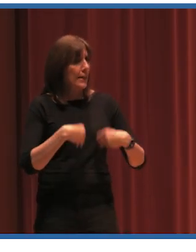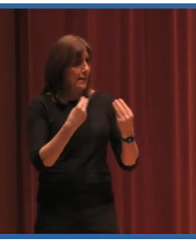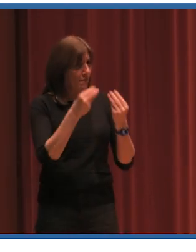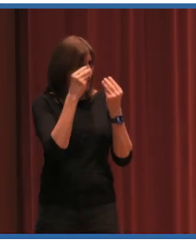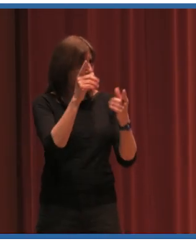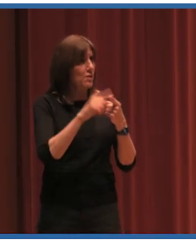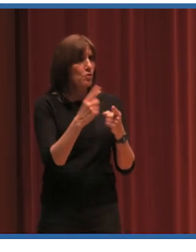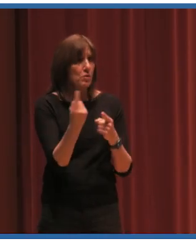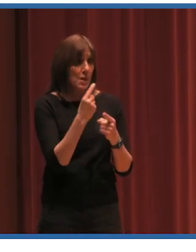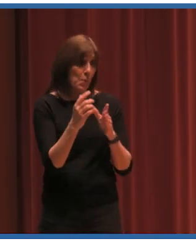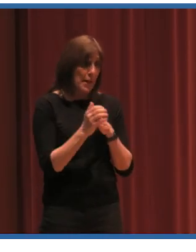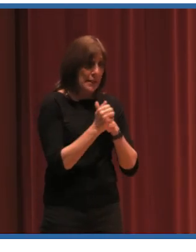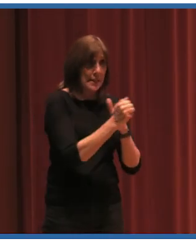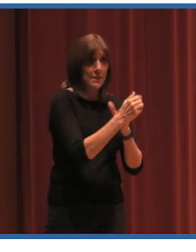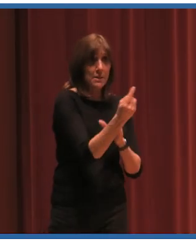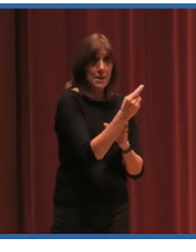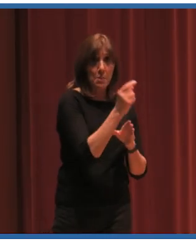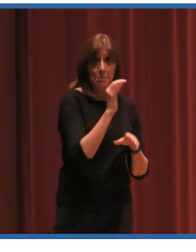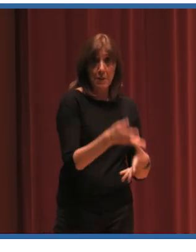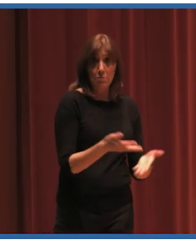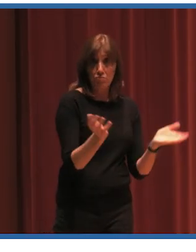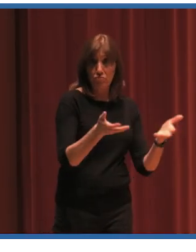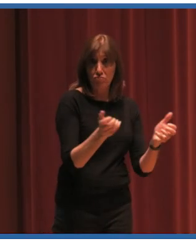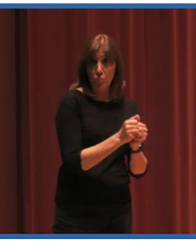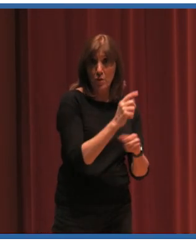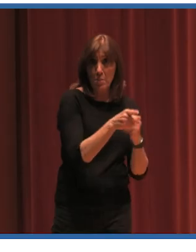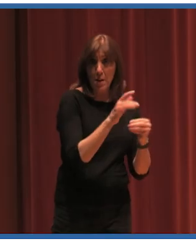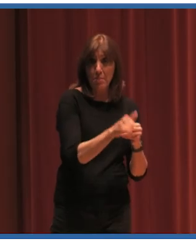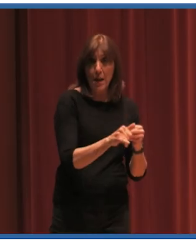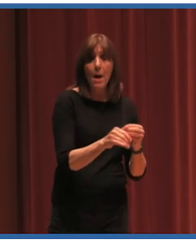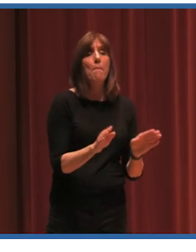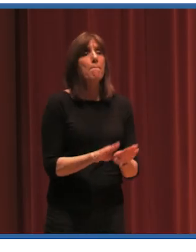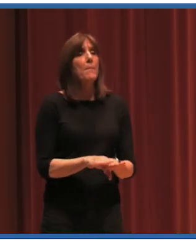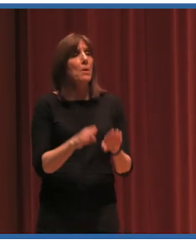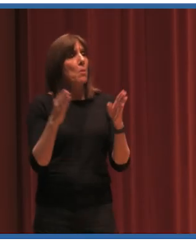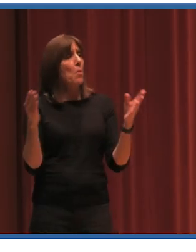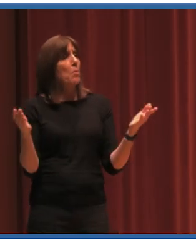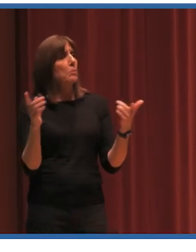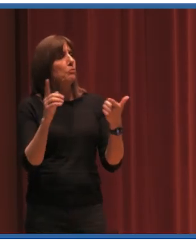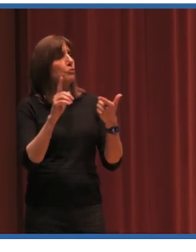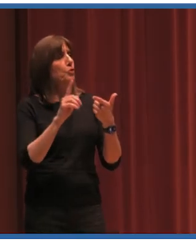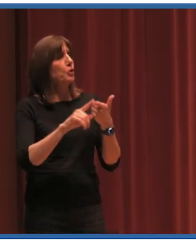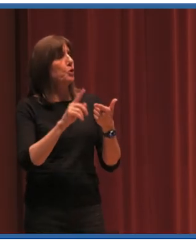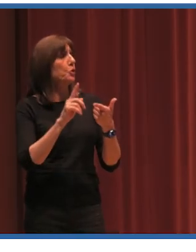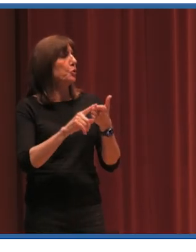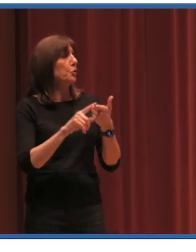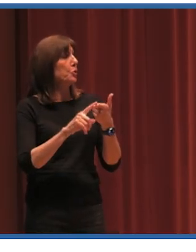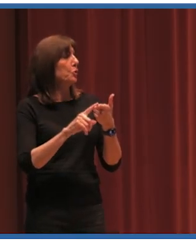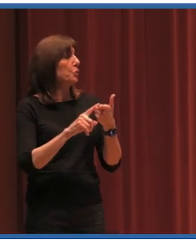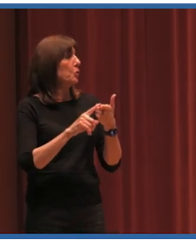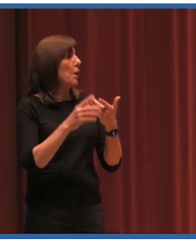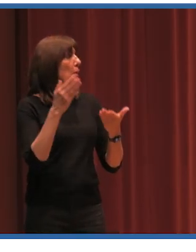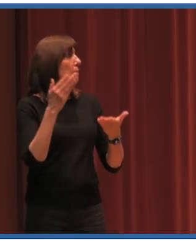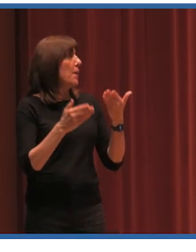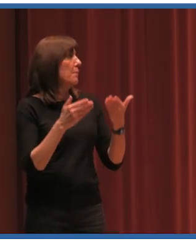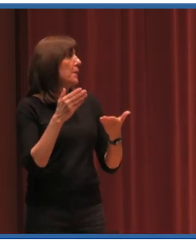to. But I just think being open to, like on the news, they might